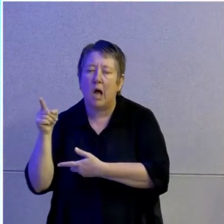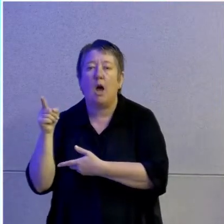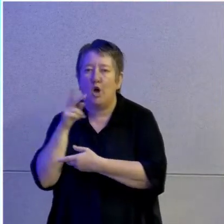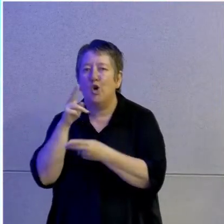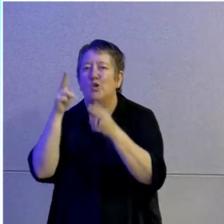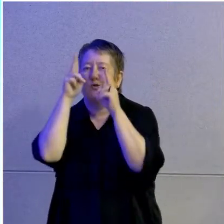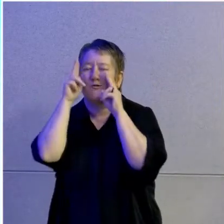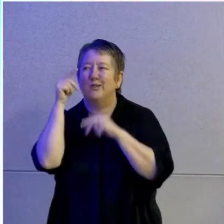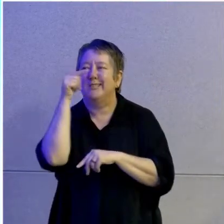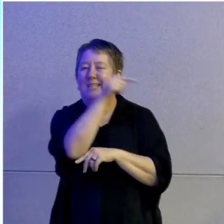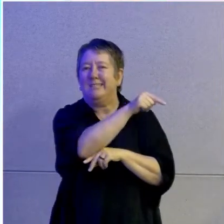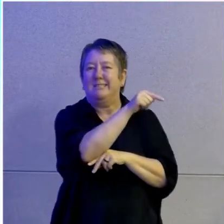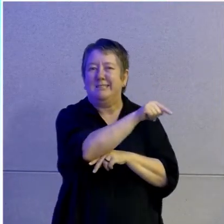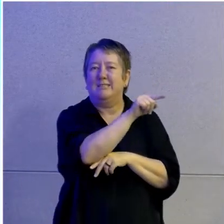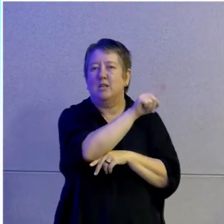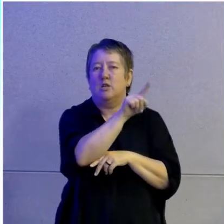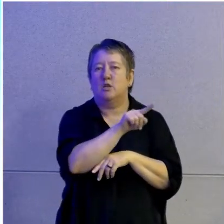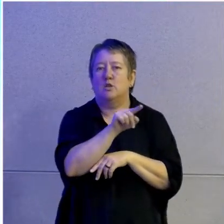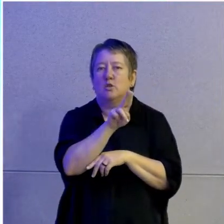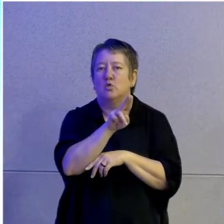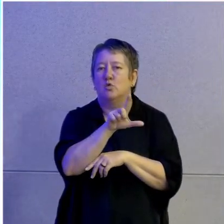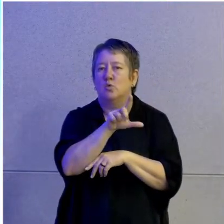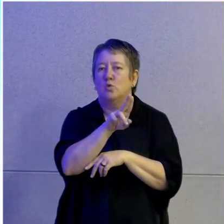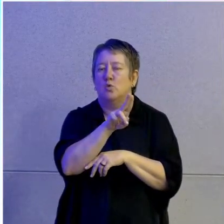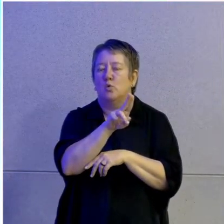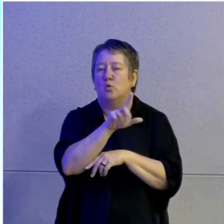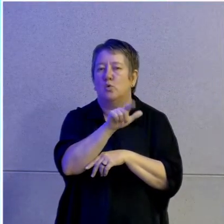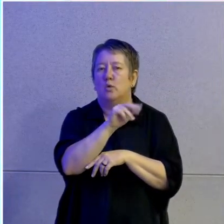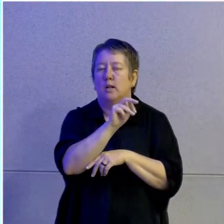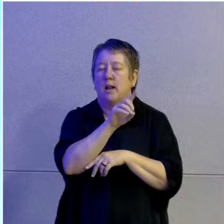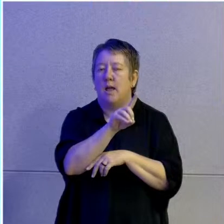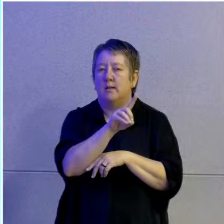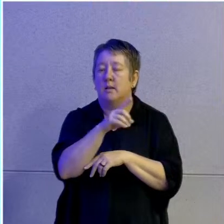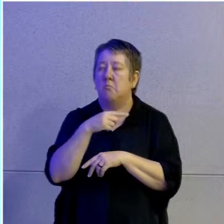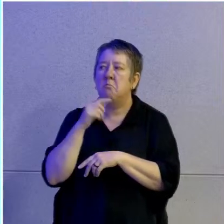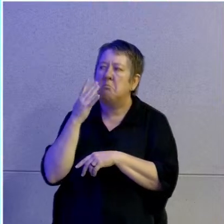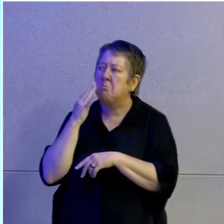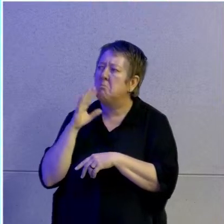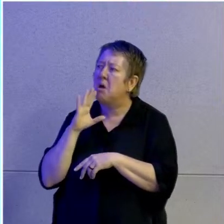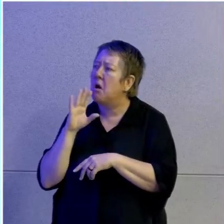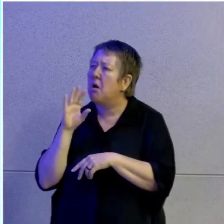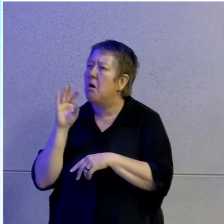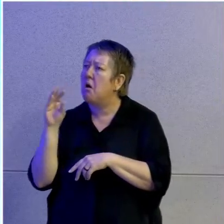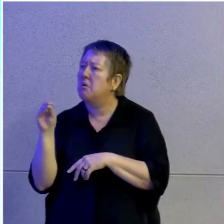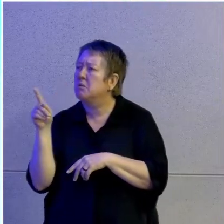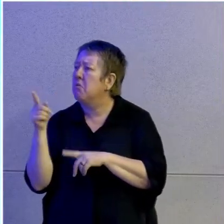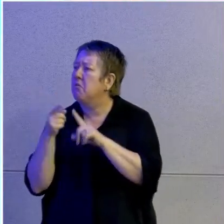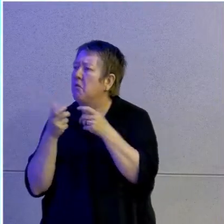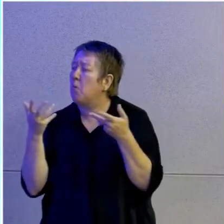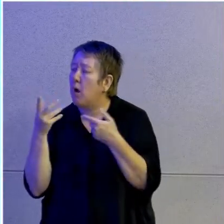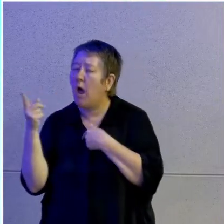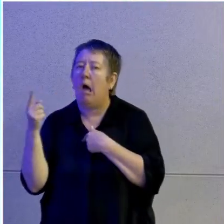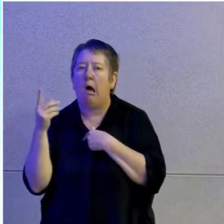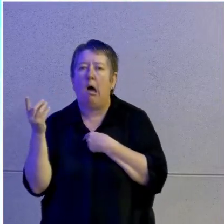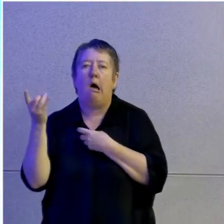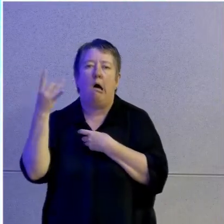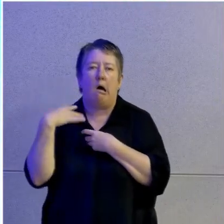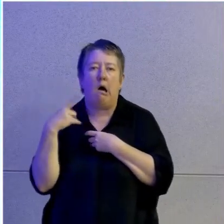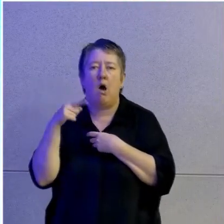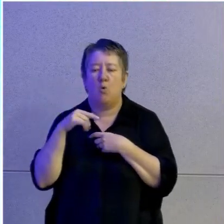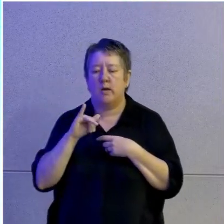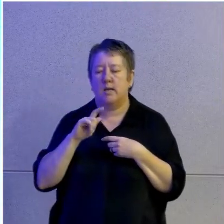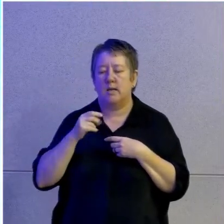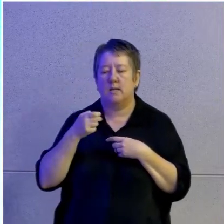University of Zululand. When I asked them, where are you from? They said, we've been here through Timber Labs. I was